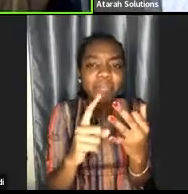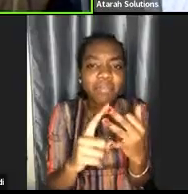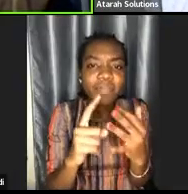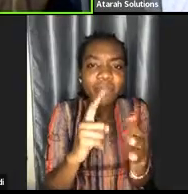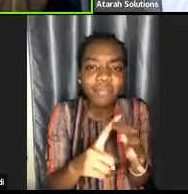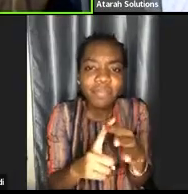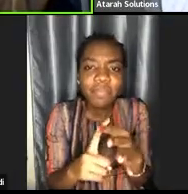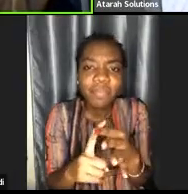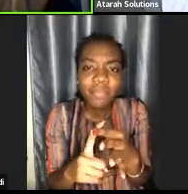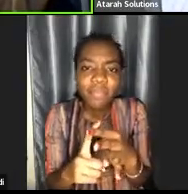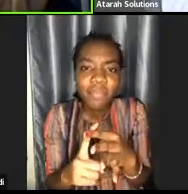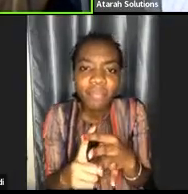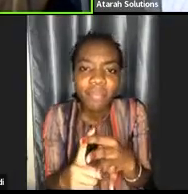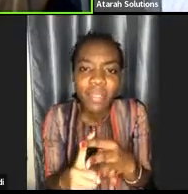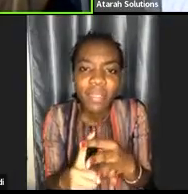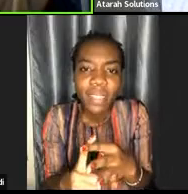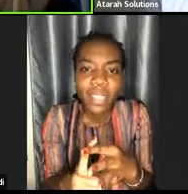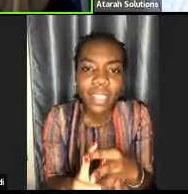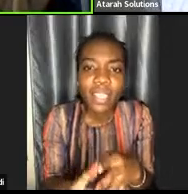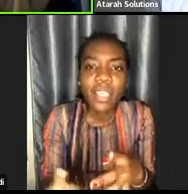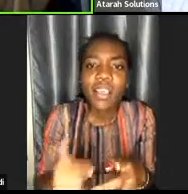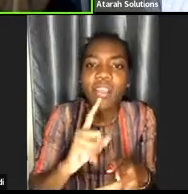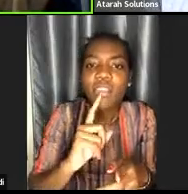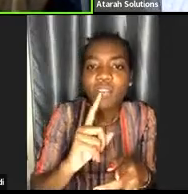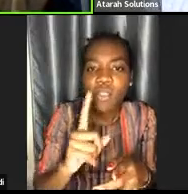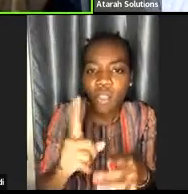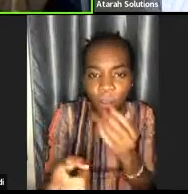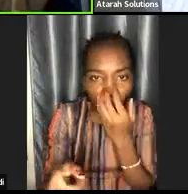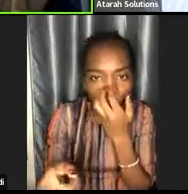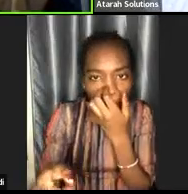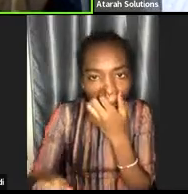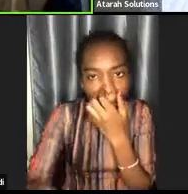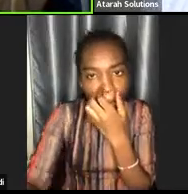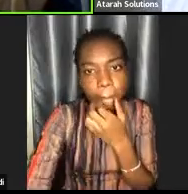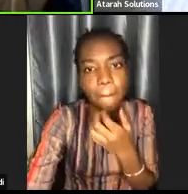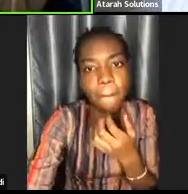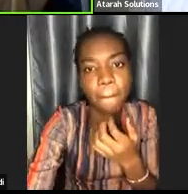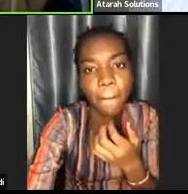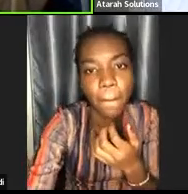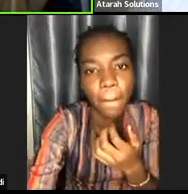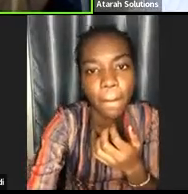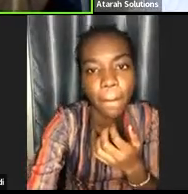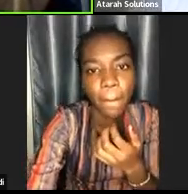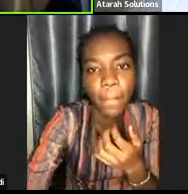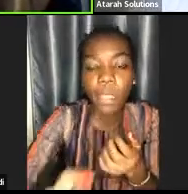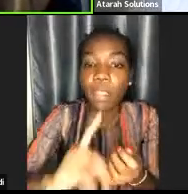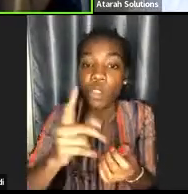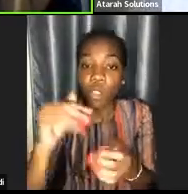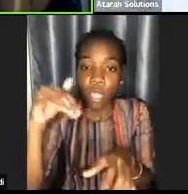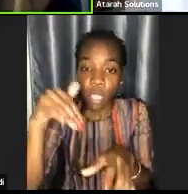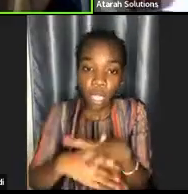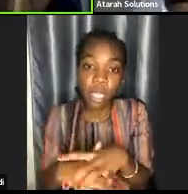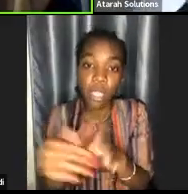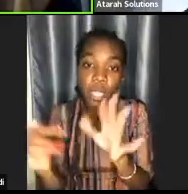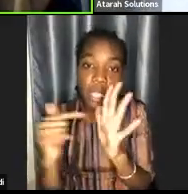The big case which is there are already precedents which are being referred to. But in mediation, the